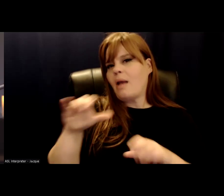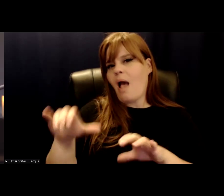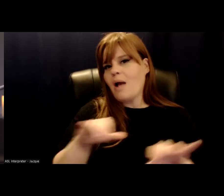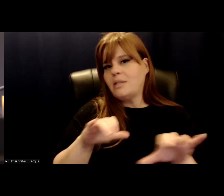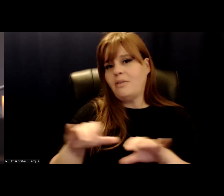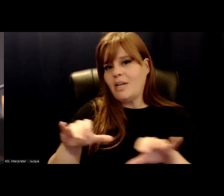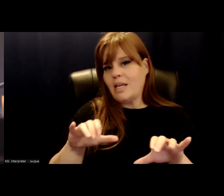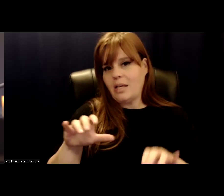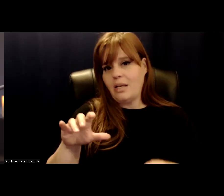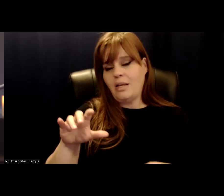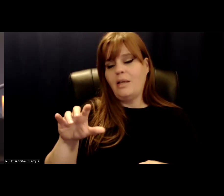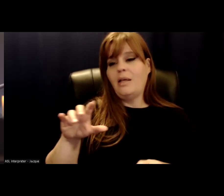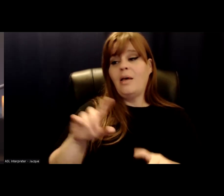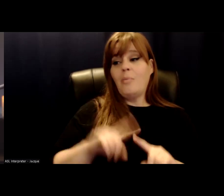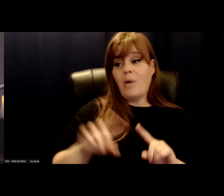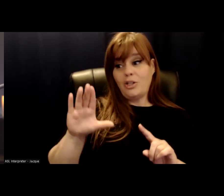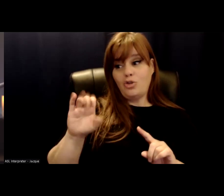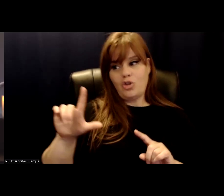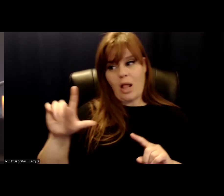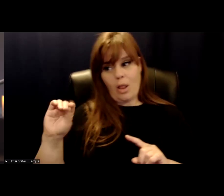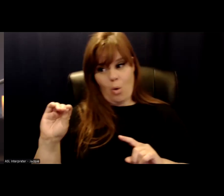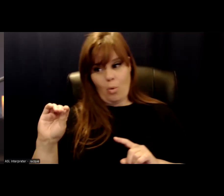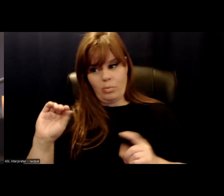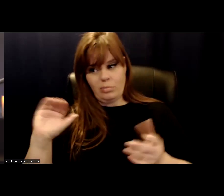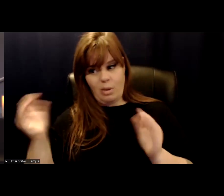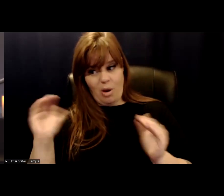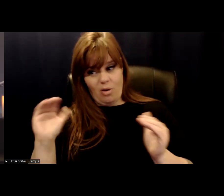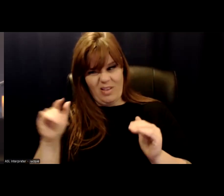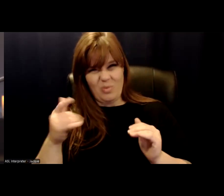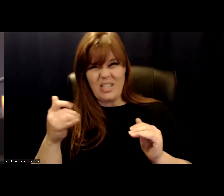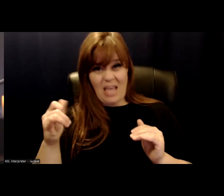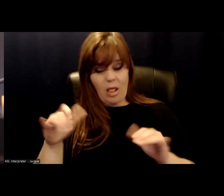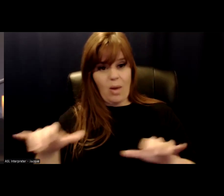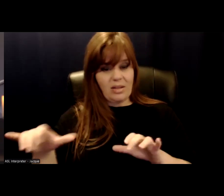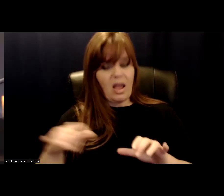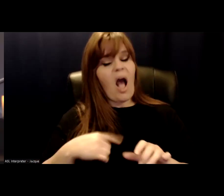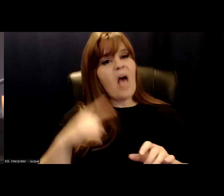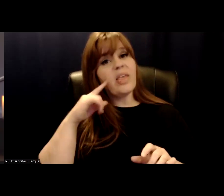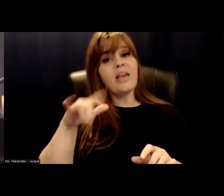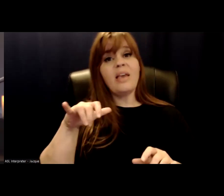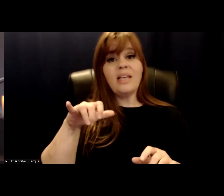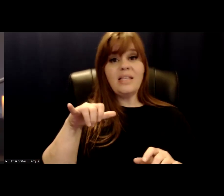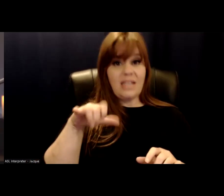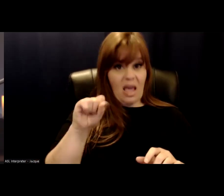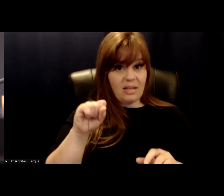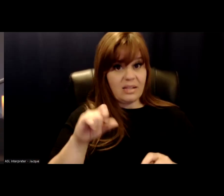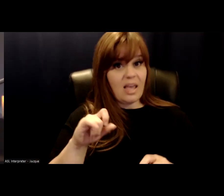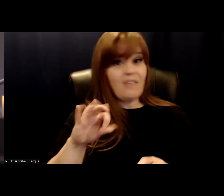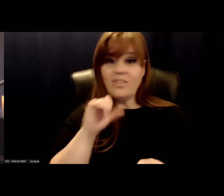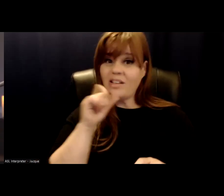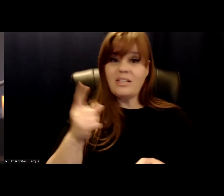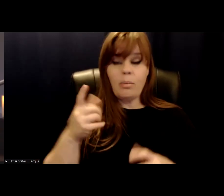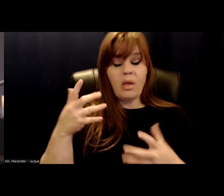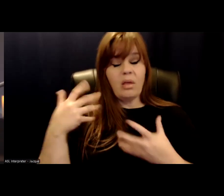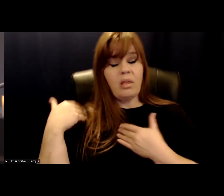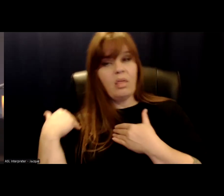best a yellow light activity. And I think that, yes, if it's not something that is weighing you down because the emotions